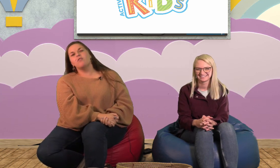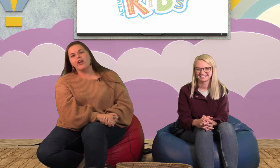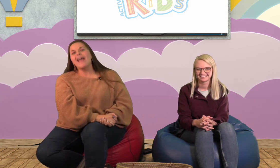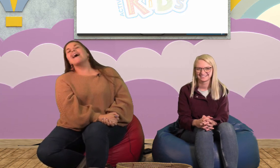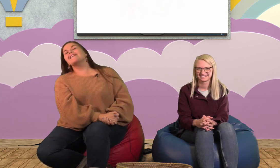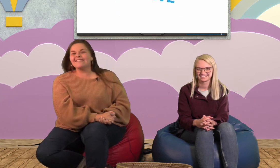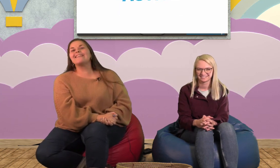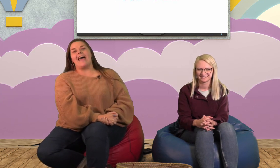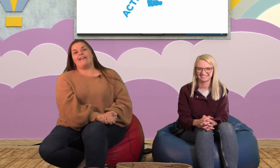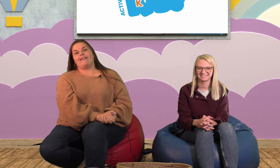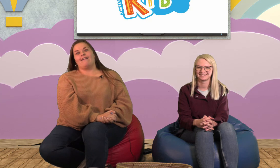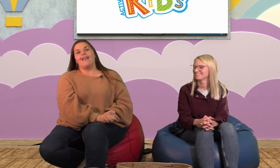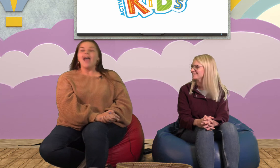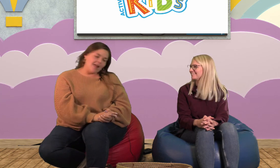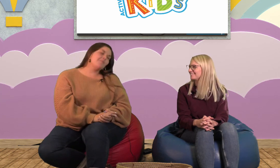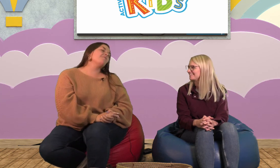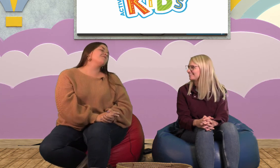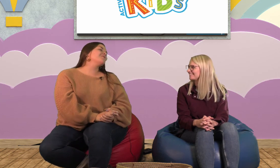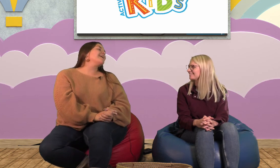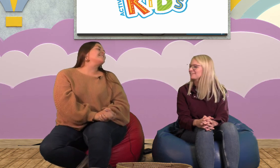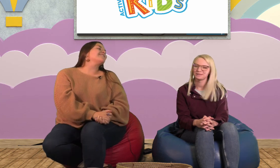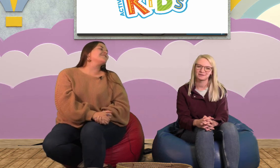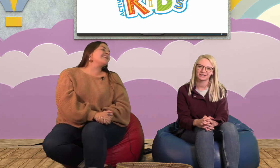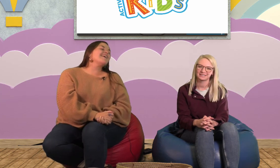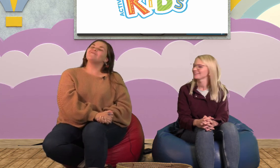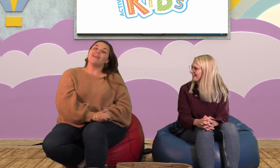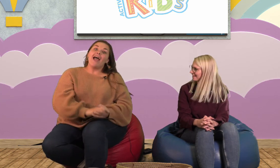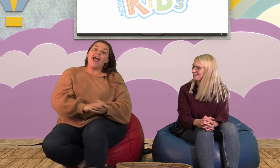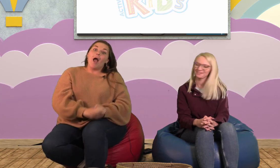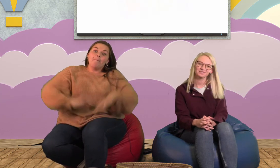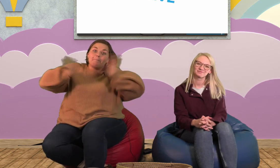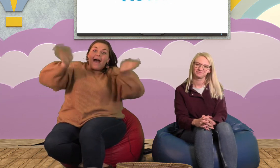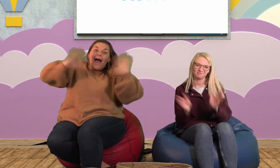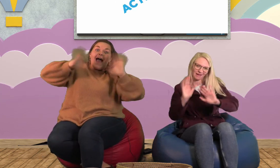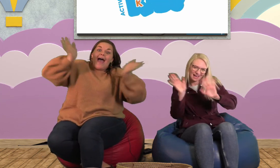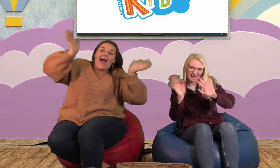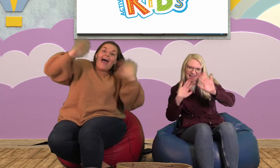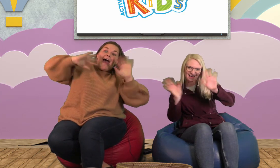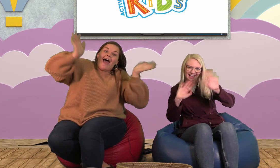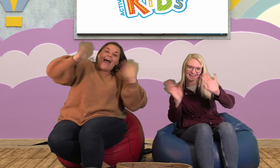Afrikaans, you are a star. And we will miss you guys. Thank you, Shanae. Thank you.